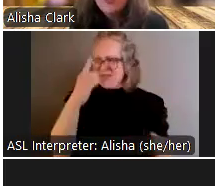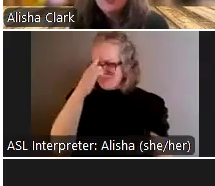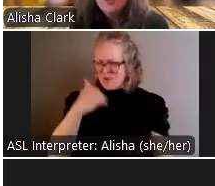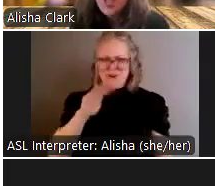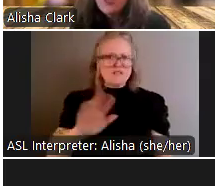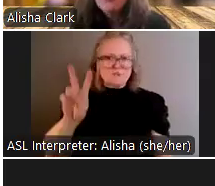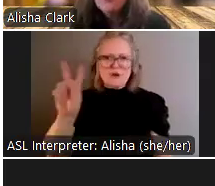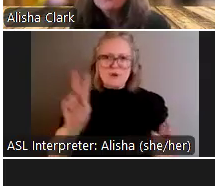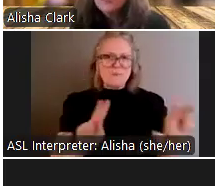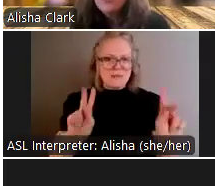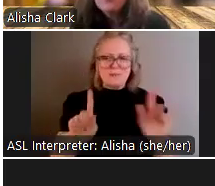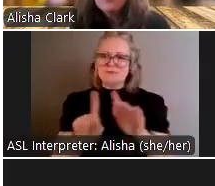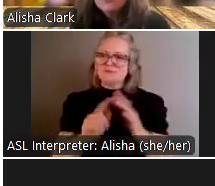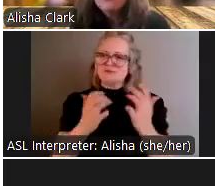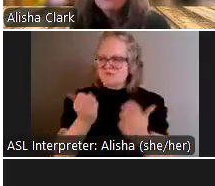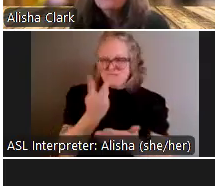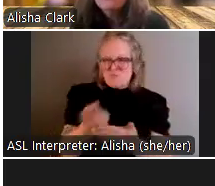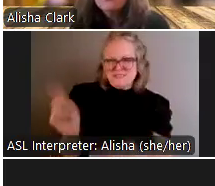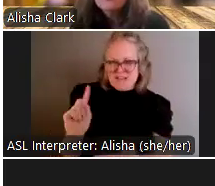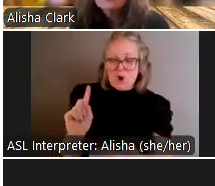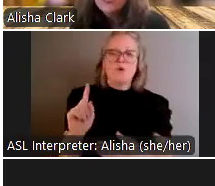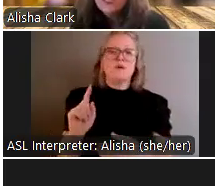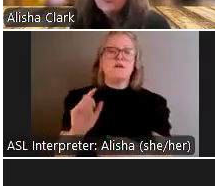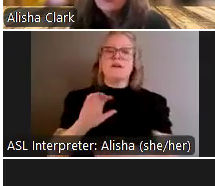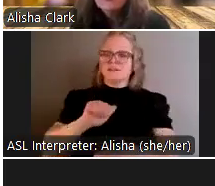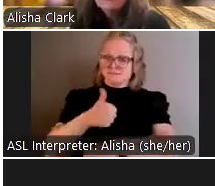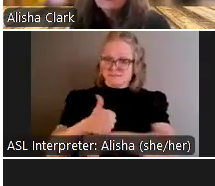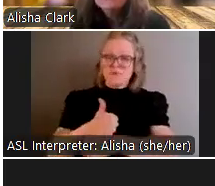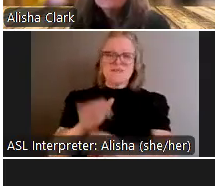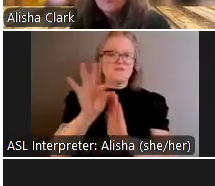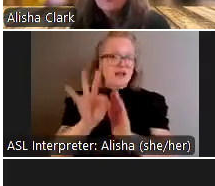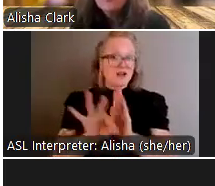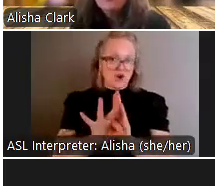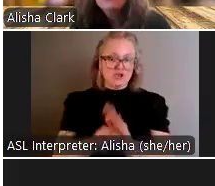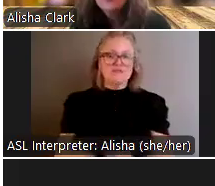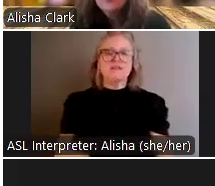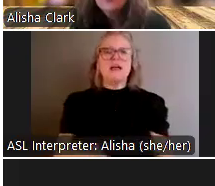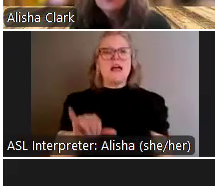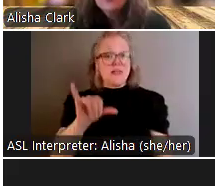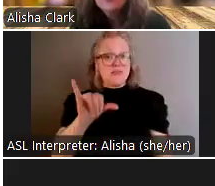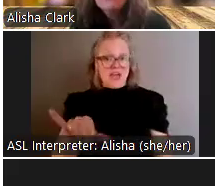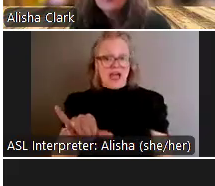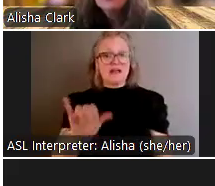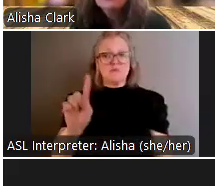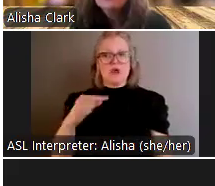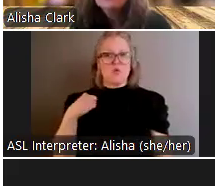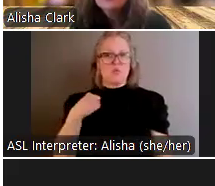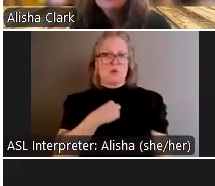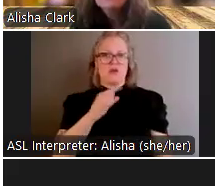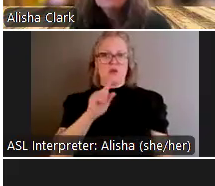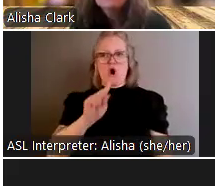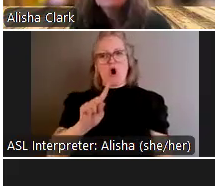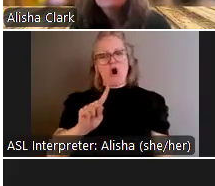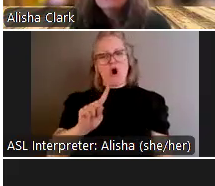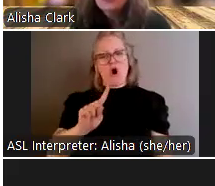people there a few weeks ago. It was held in Frankfurt. And this is where we are looking to